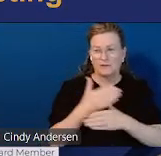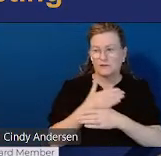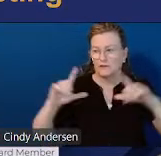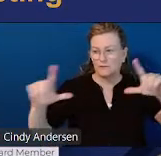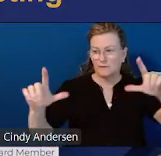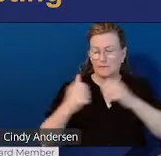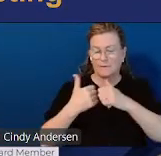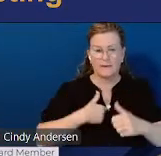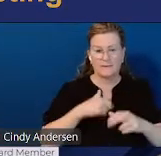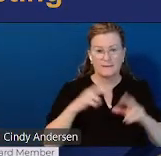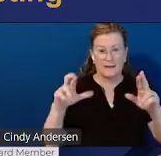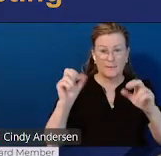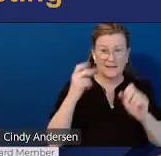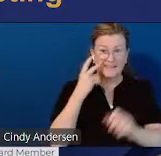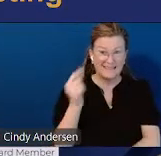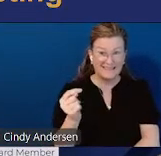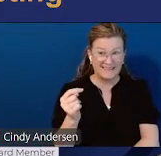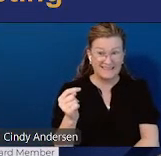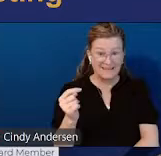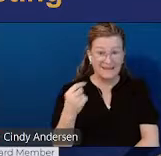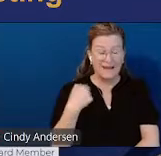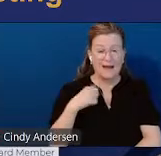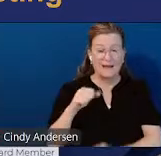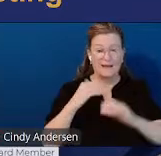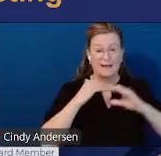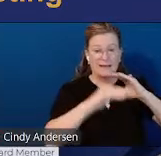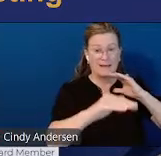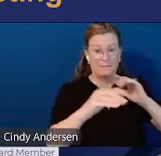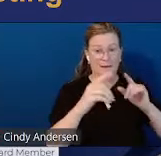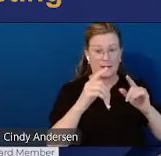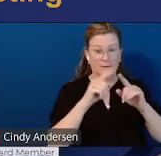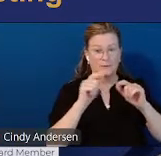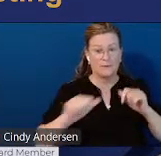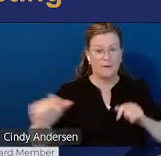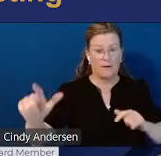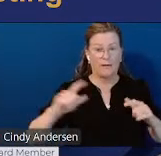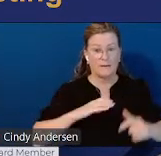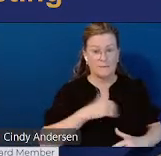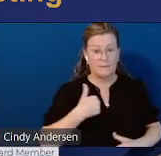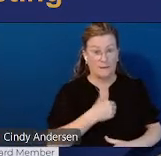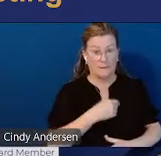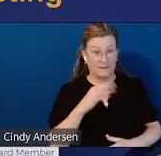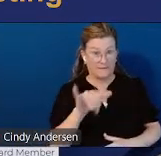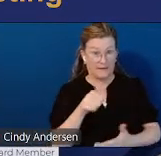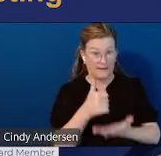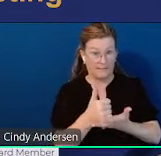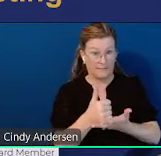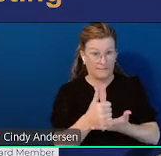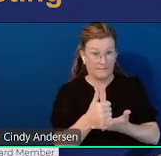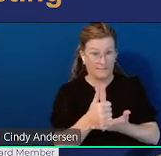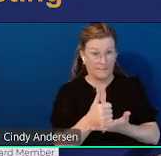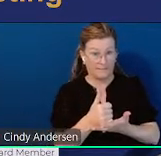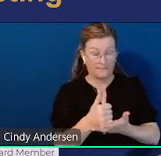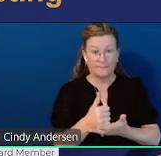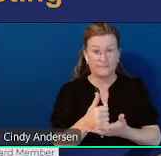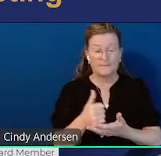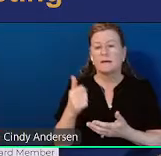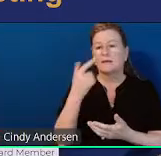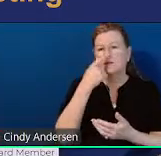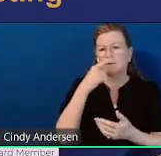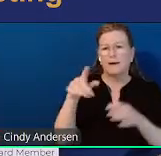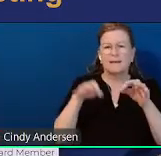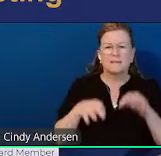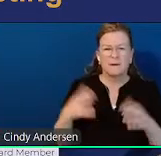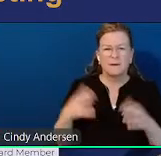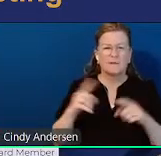us. I'm hoping that you're able to see it. I can also email the draft to all of the committee members if that would be helpful. Okay, do you want to walk through what's